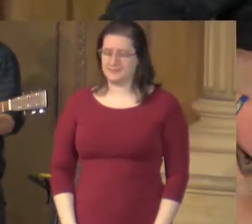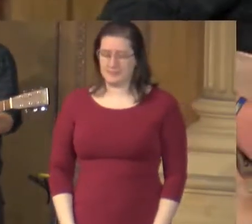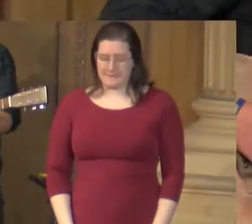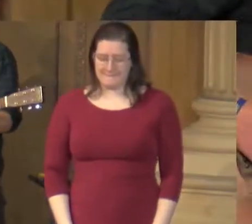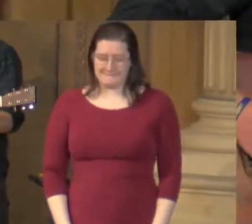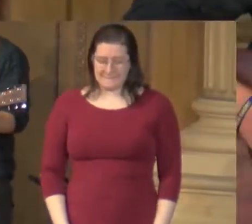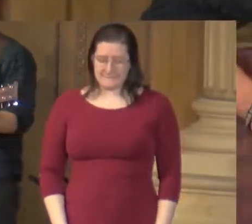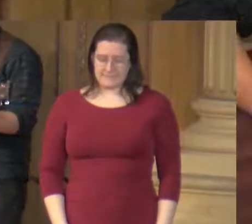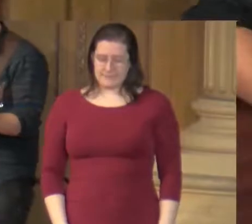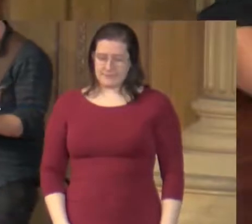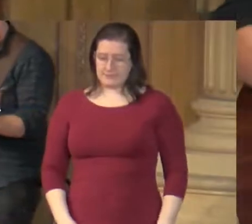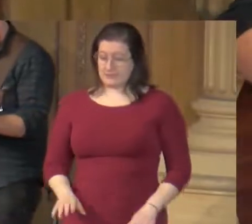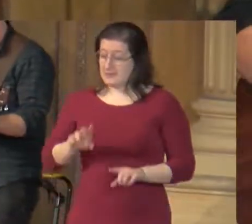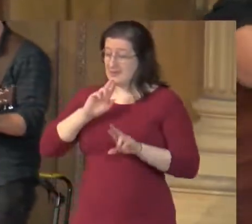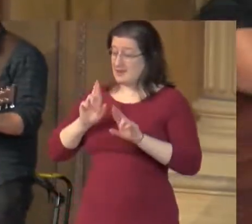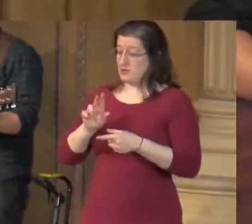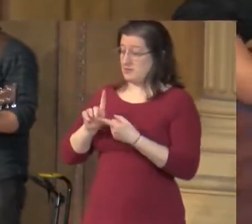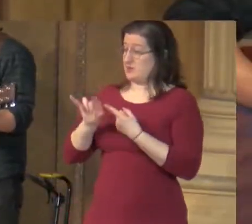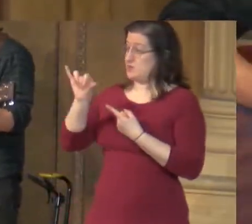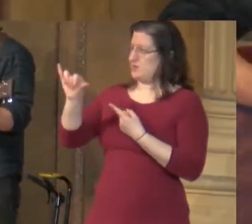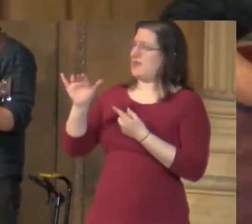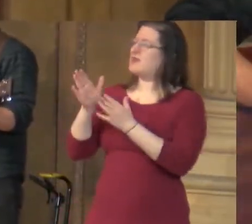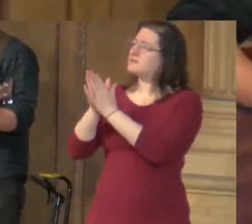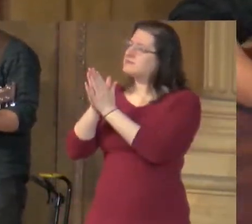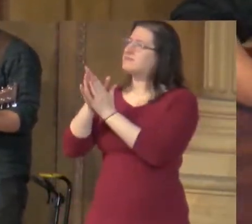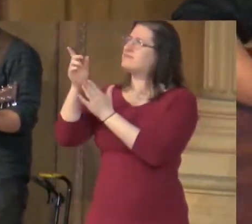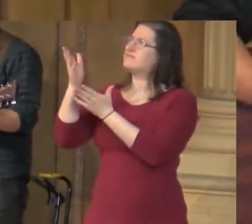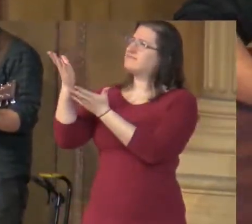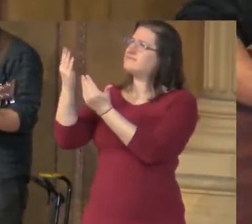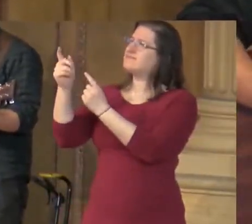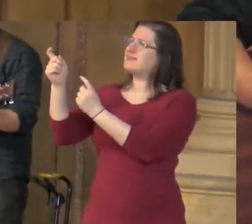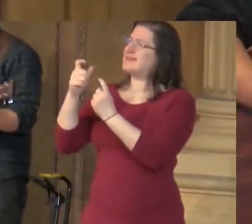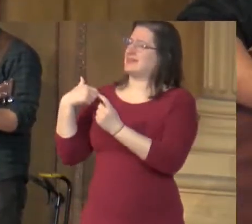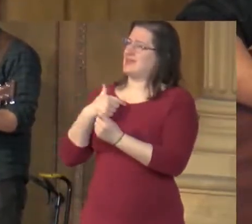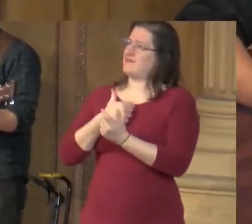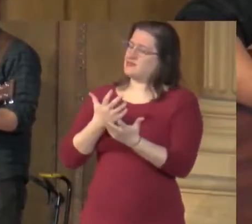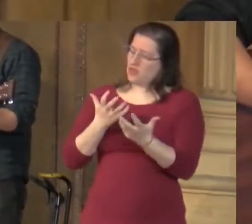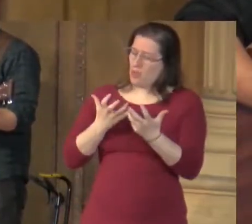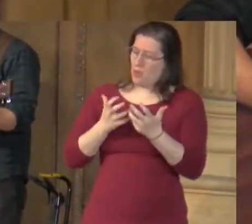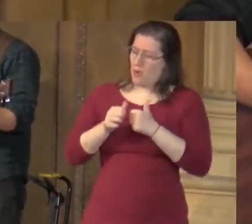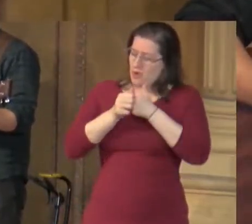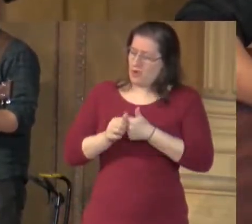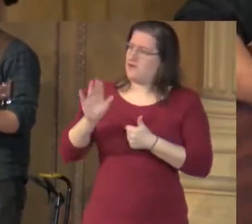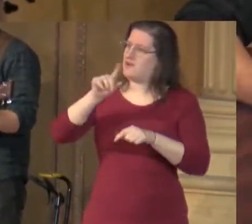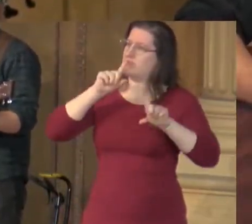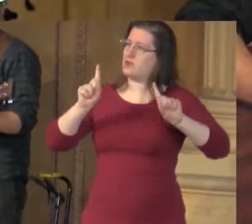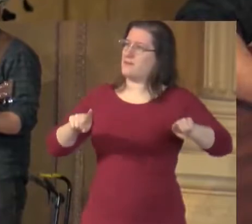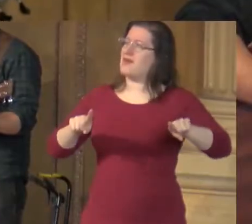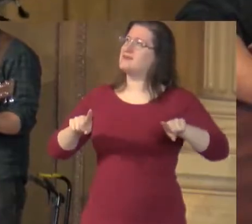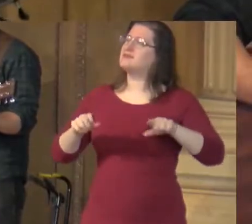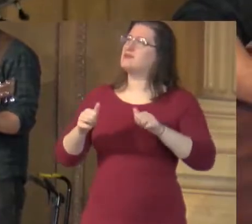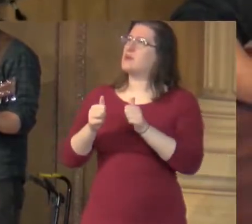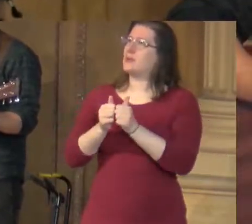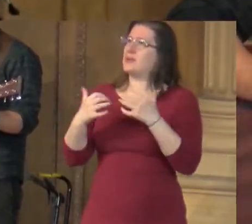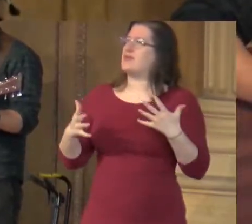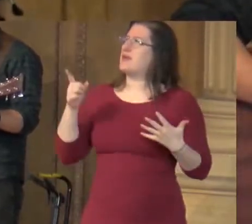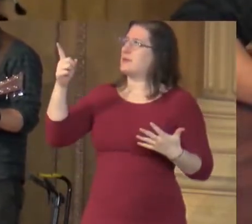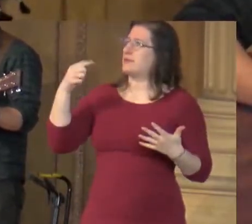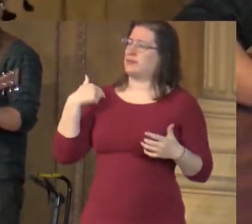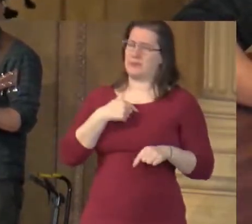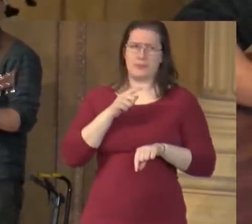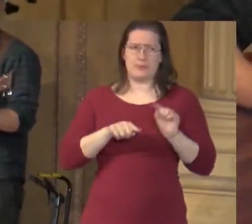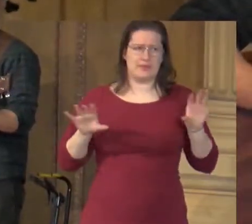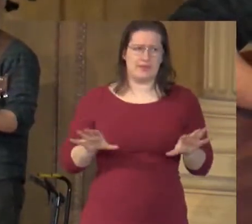and in response to that we pray that you would give us the desire and the strength to follow your commands because without you we can't do anything